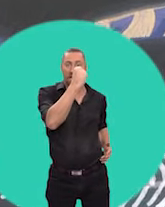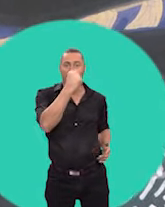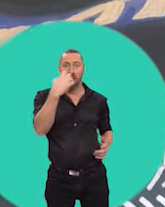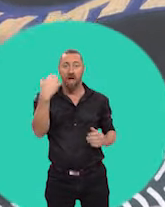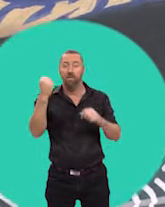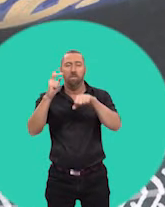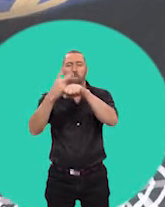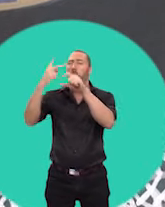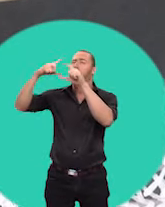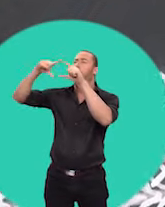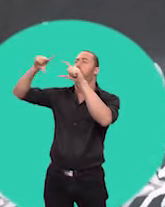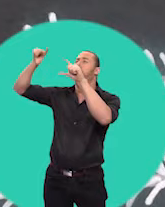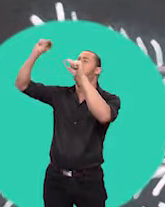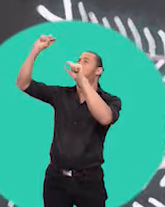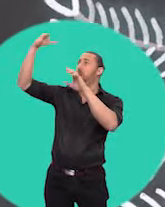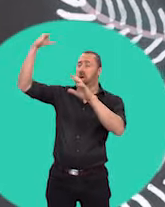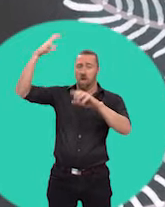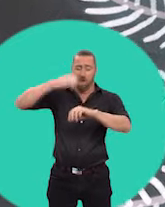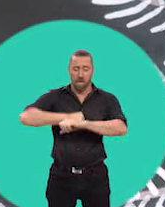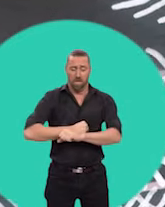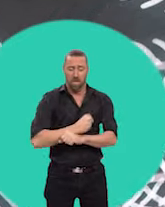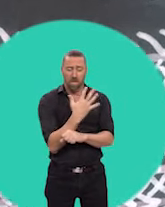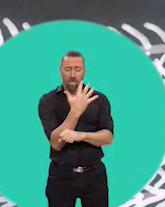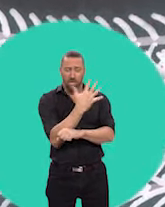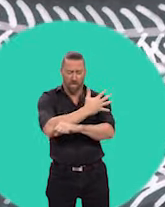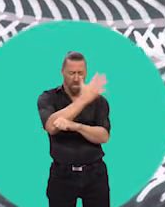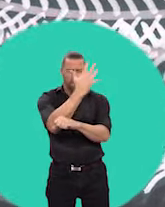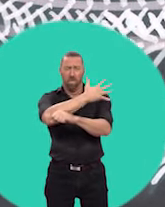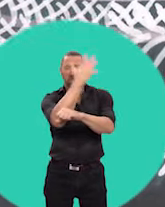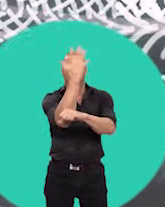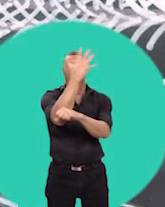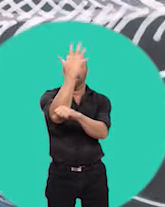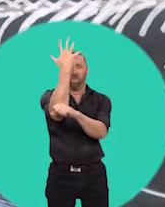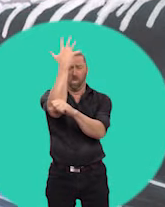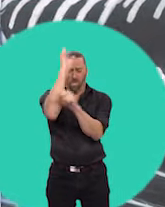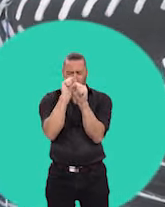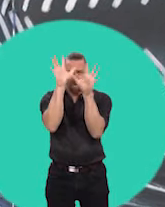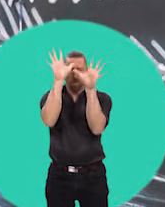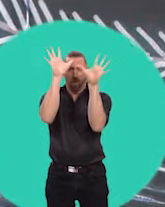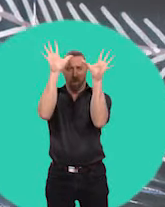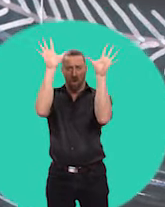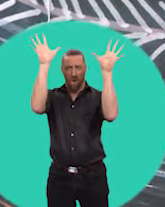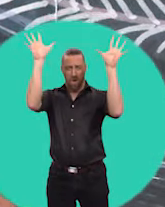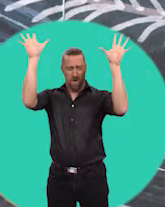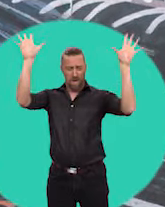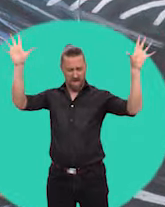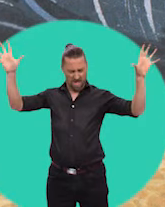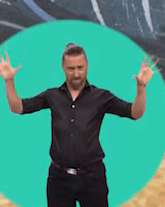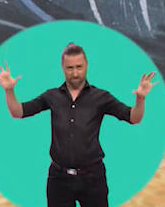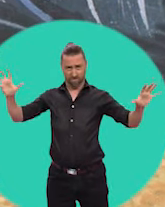Under the glow of the blue moonlight, he fanned out his tail feathers, stretching out the biggest quills as wide as they